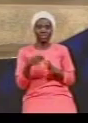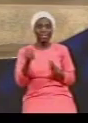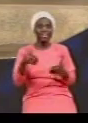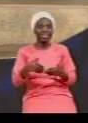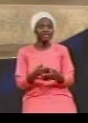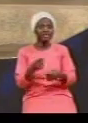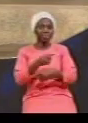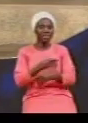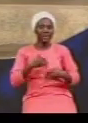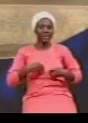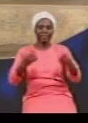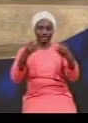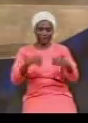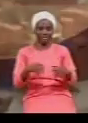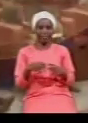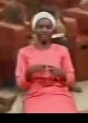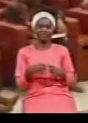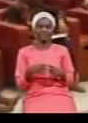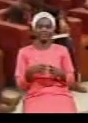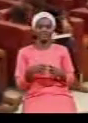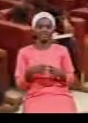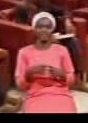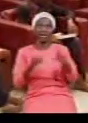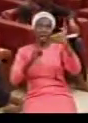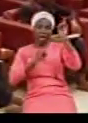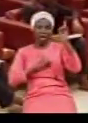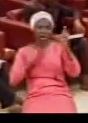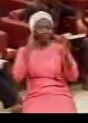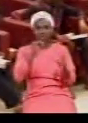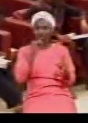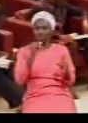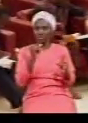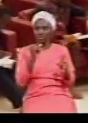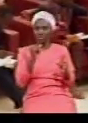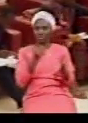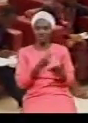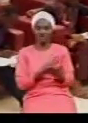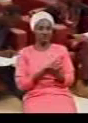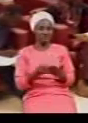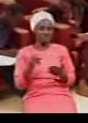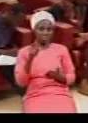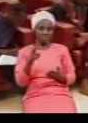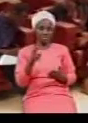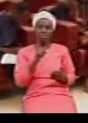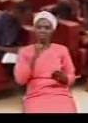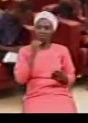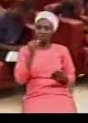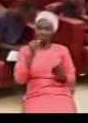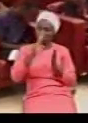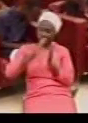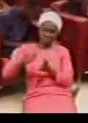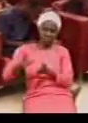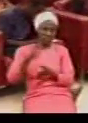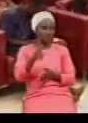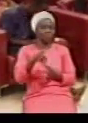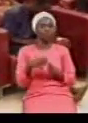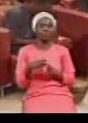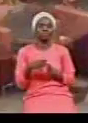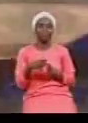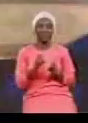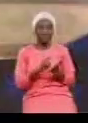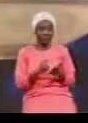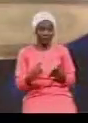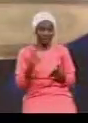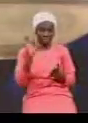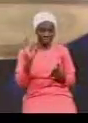has come. I will not fail thee, nor forsake thee. Look at verse